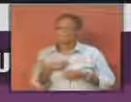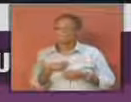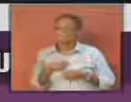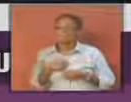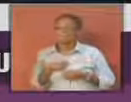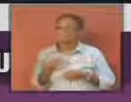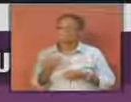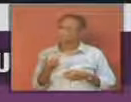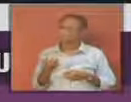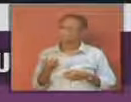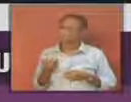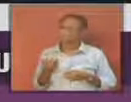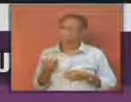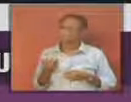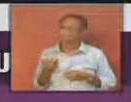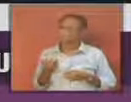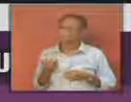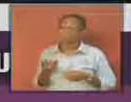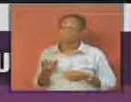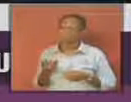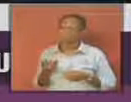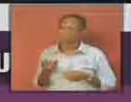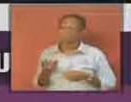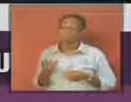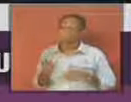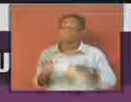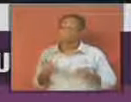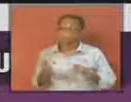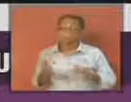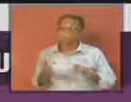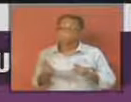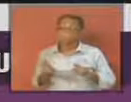should we be concerned, or should persons who